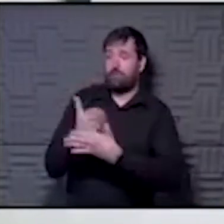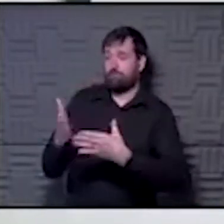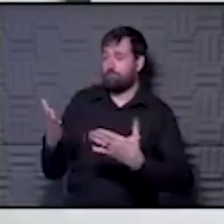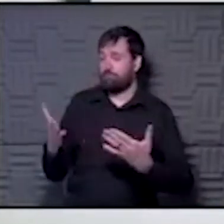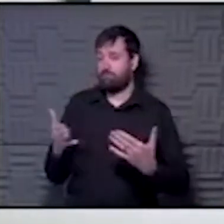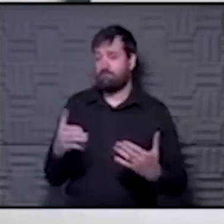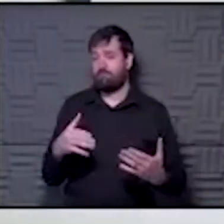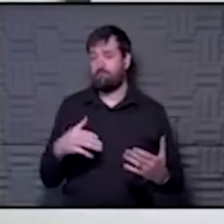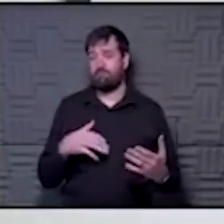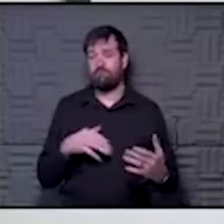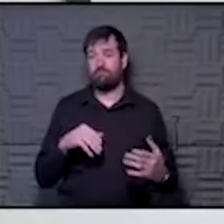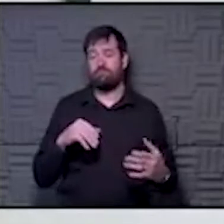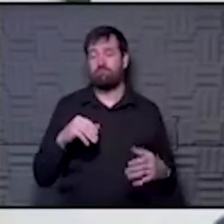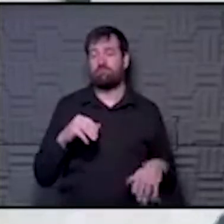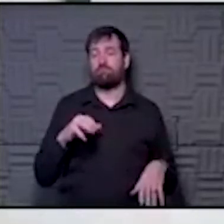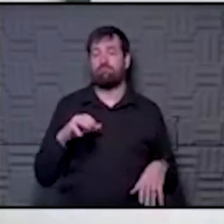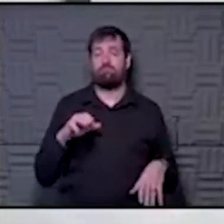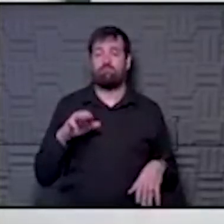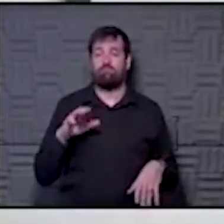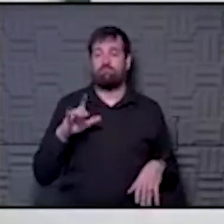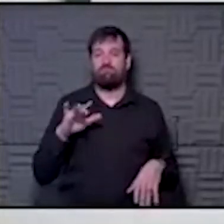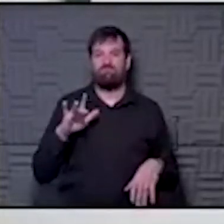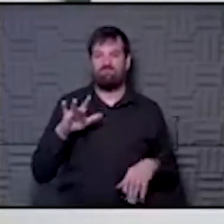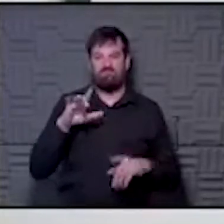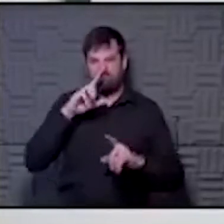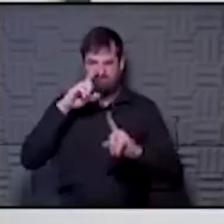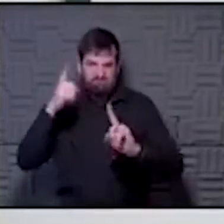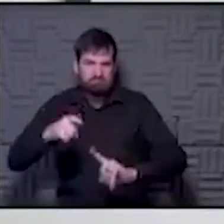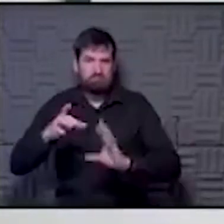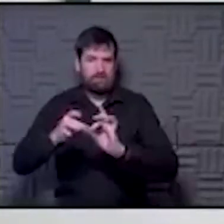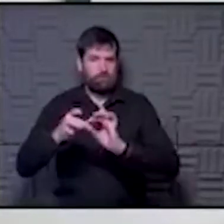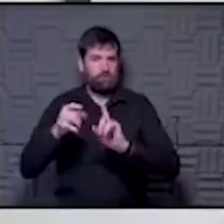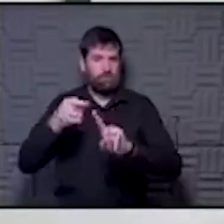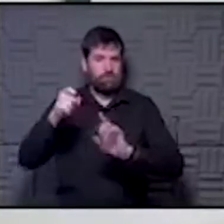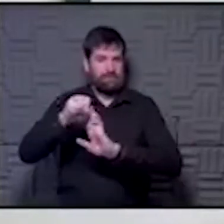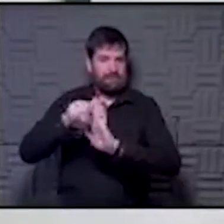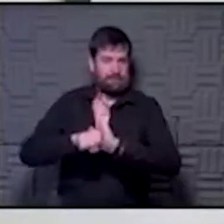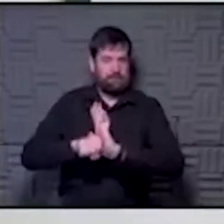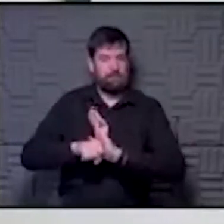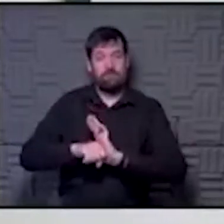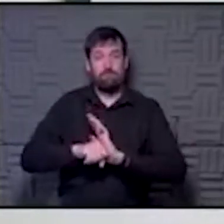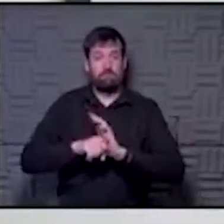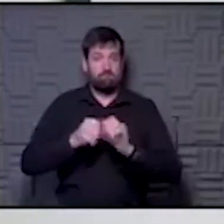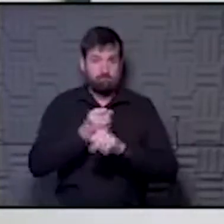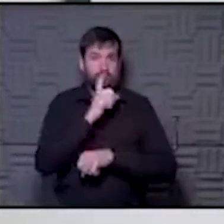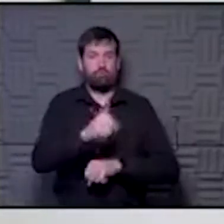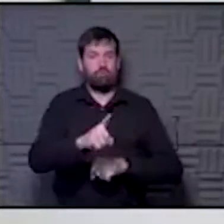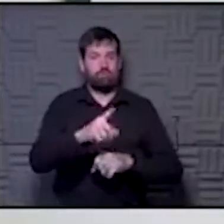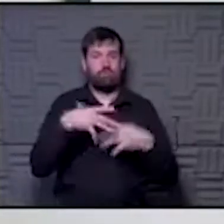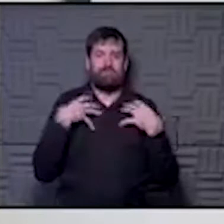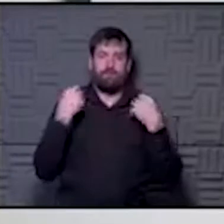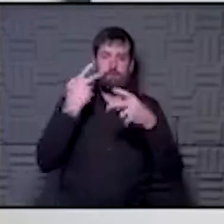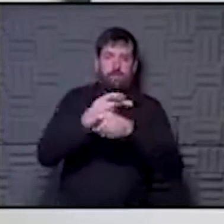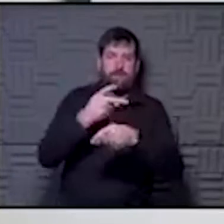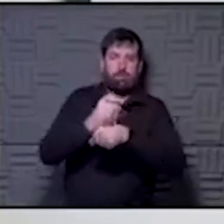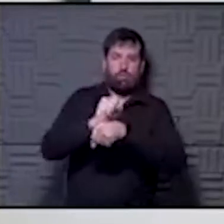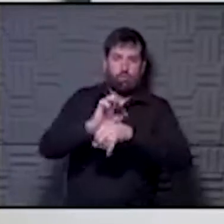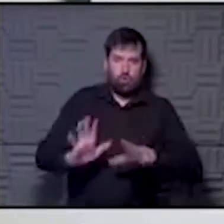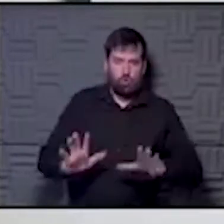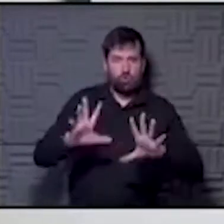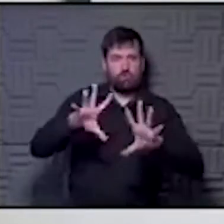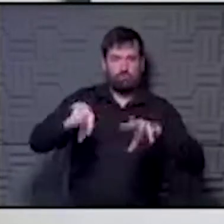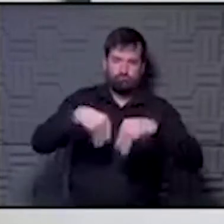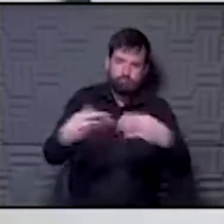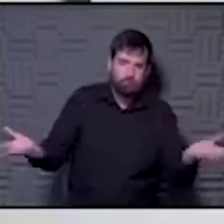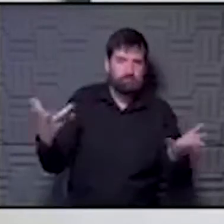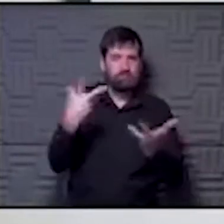The express message from the state when we received vaccine was make sure you get healthcare workers vaccinated. So we're trying to do